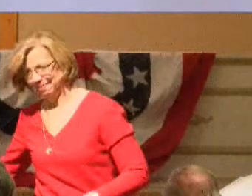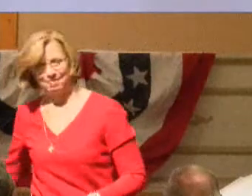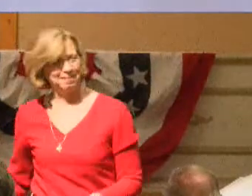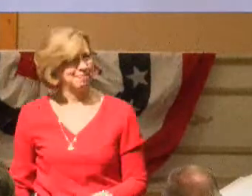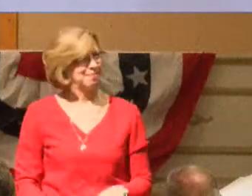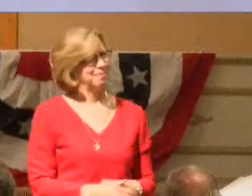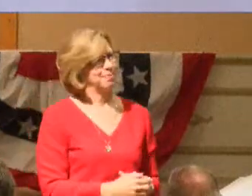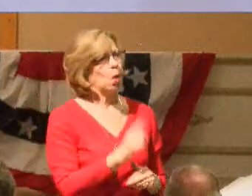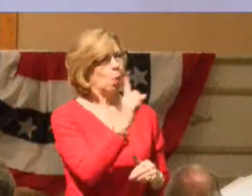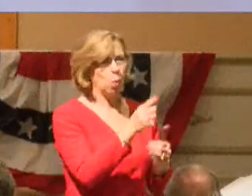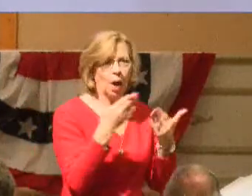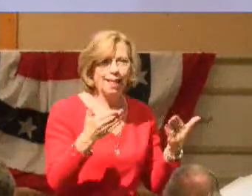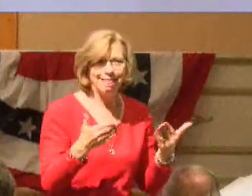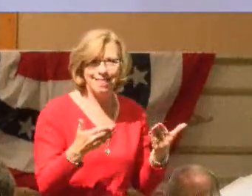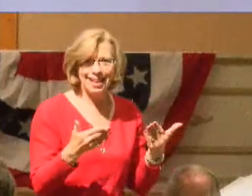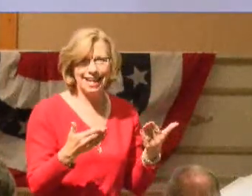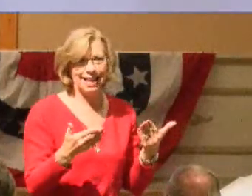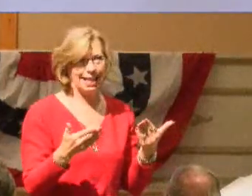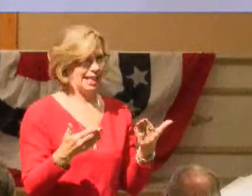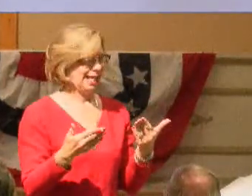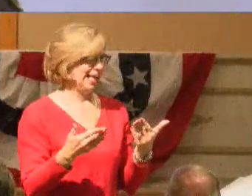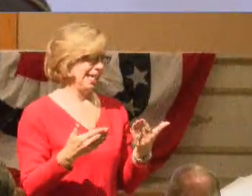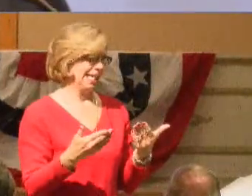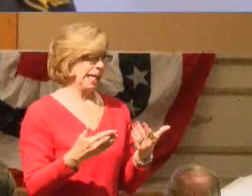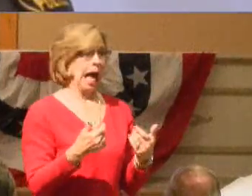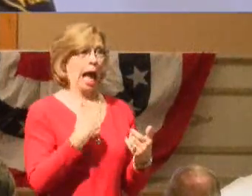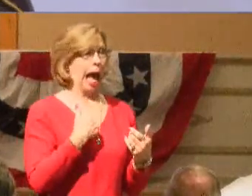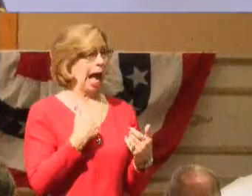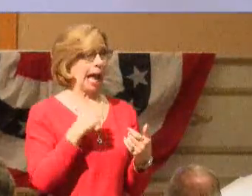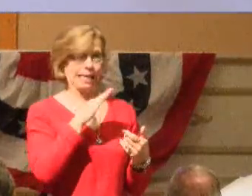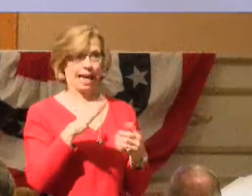There's one thing I'm not known for is speeding.